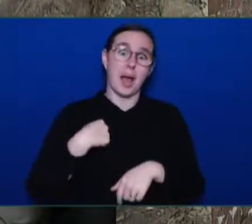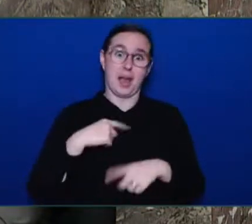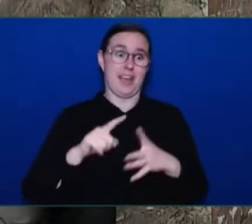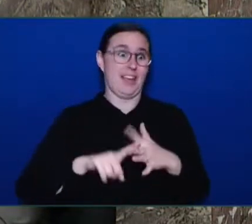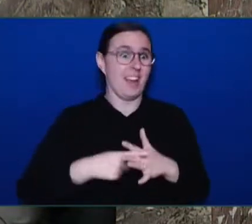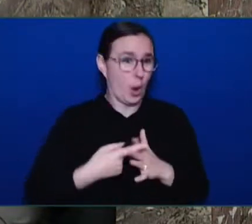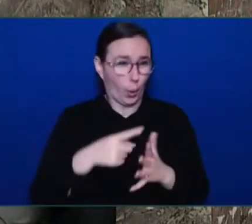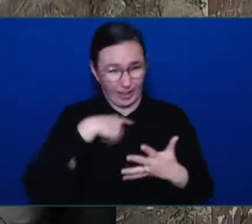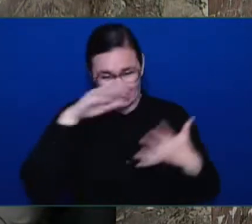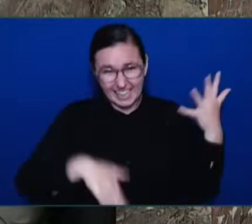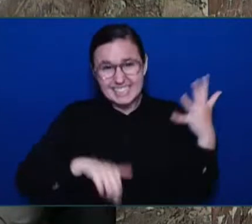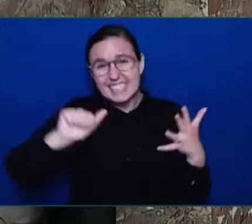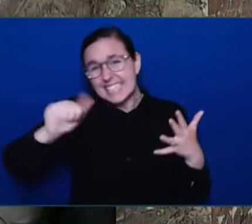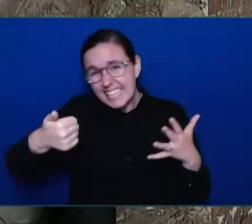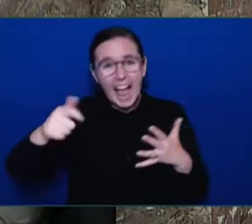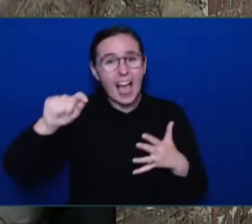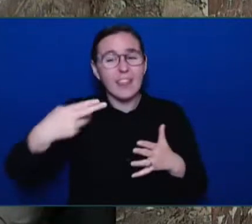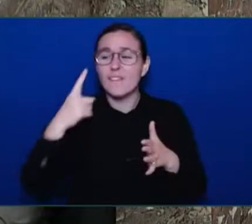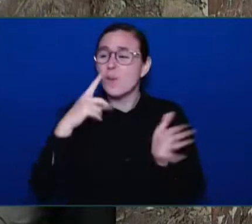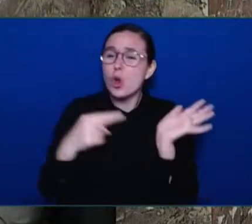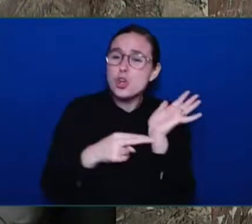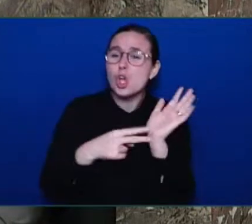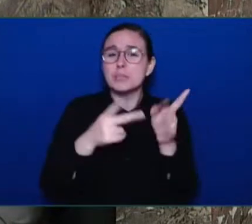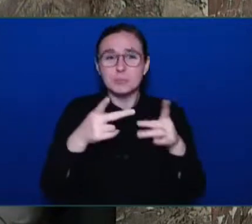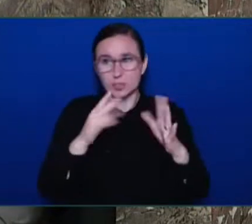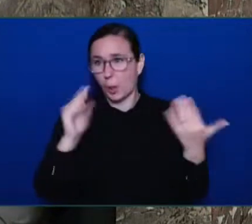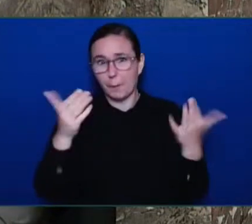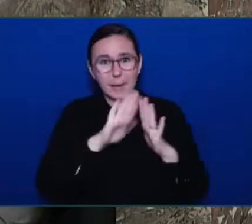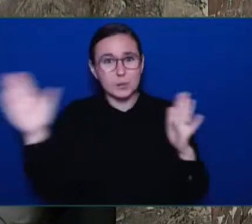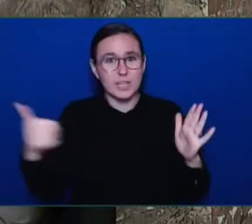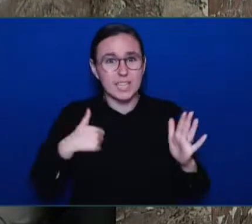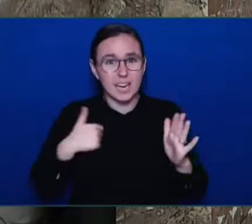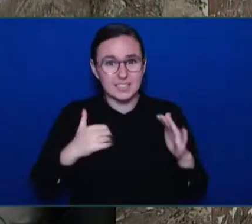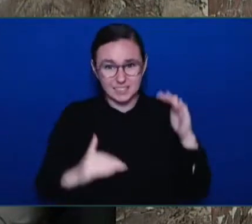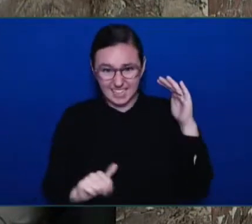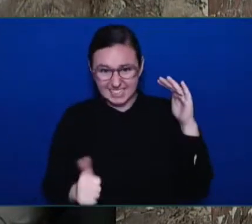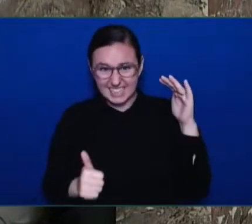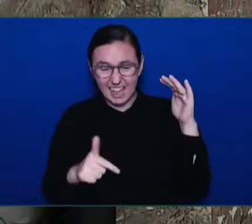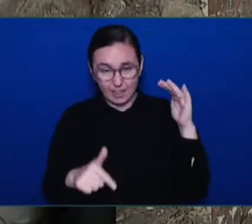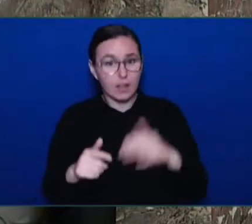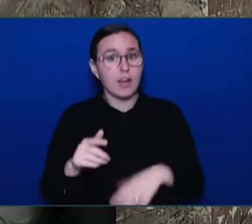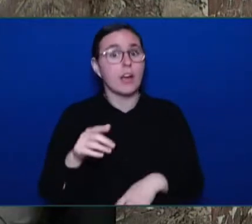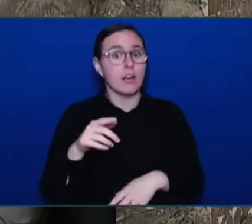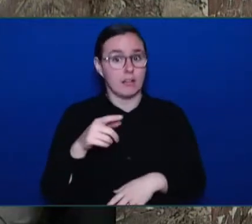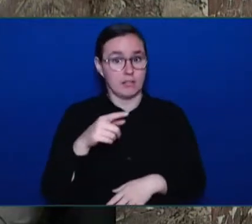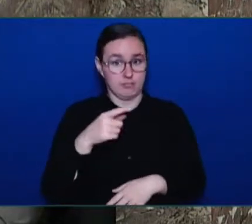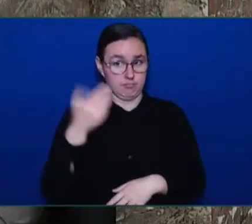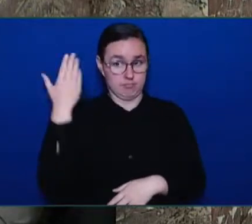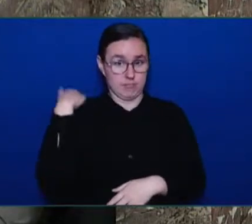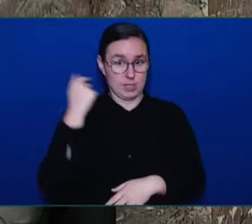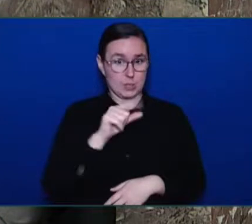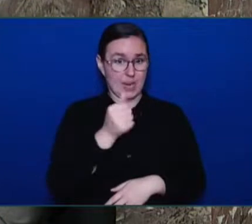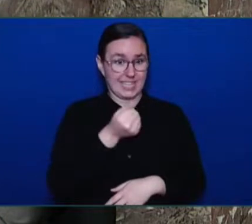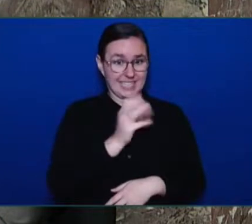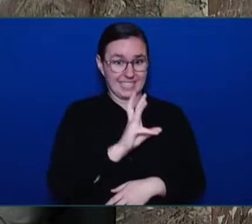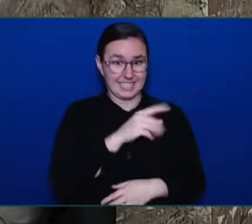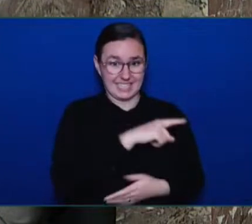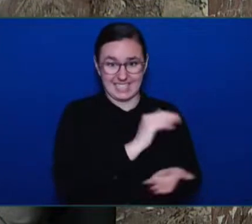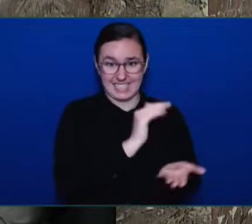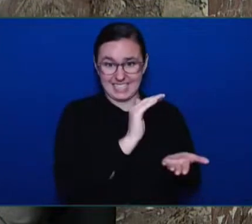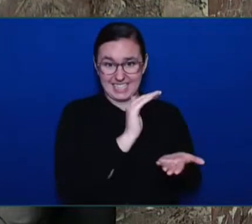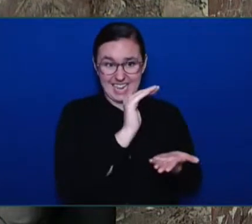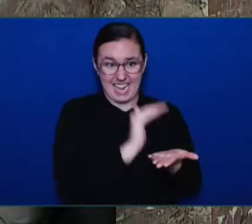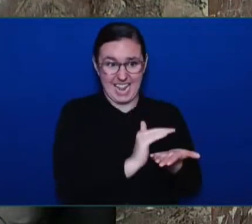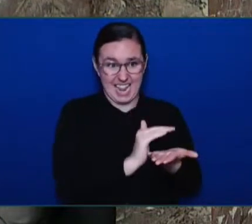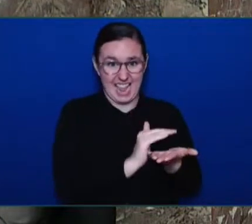not, registered nurses in 2016 than we had in 2009 when the Leader of the Opposition became Minister of